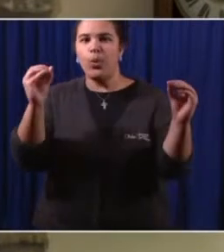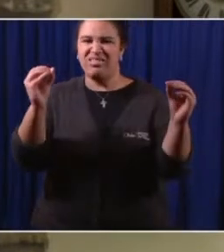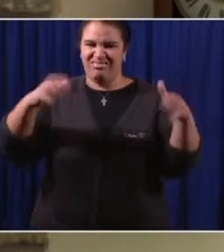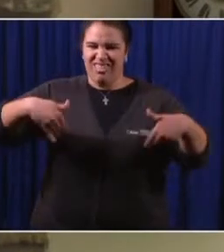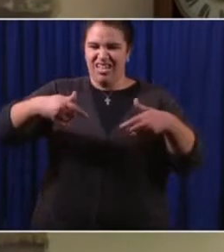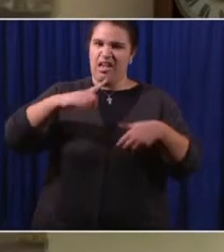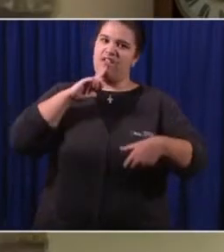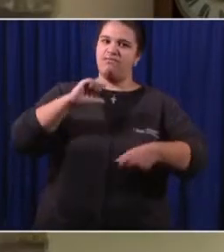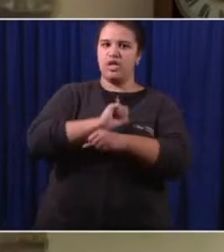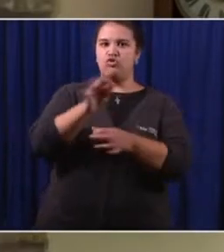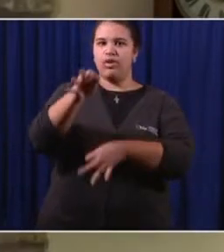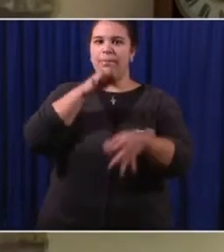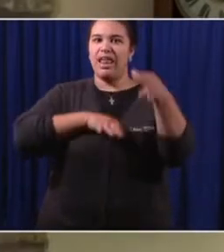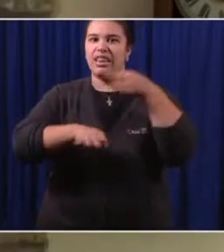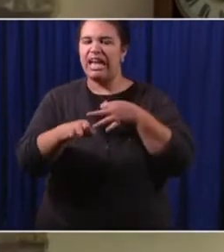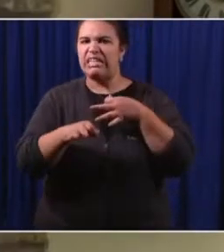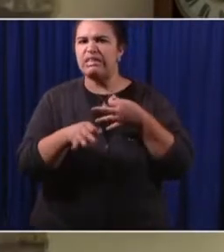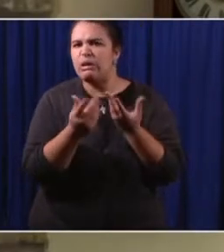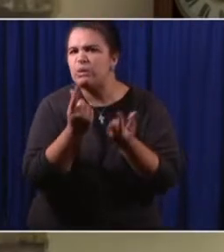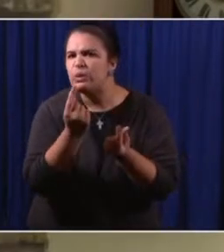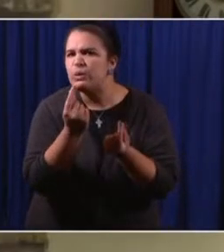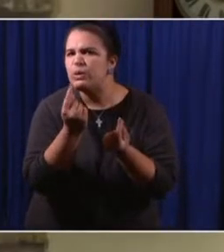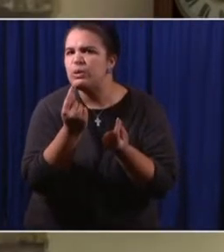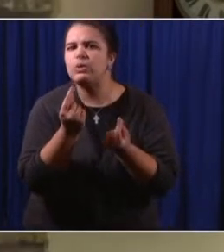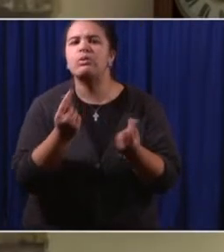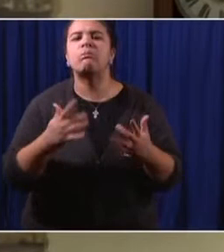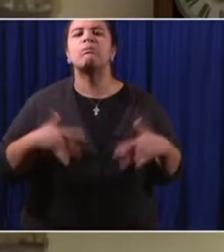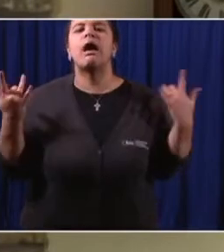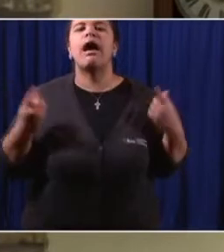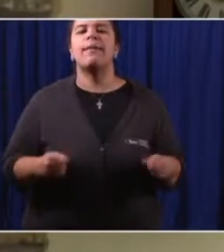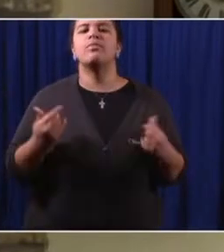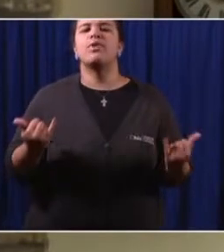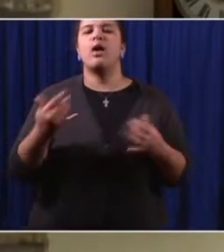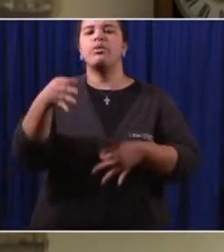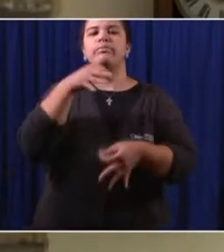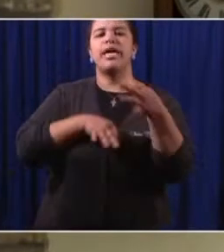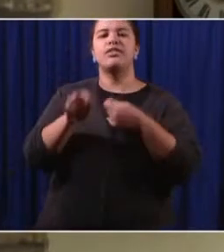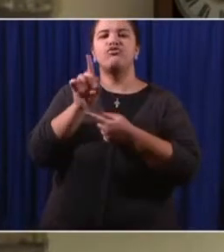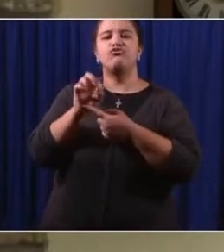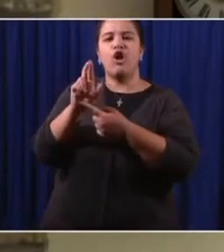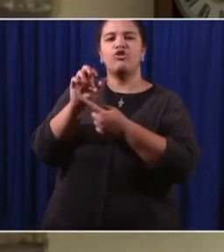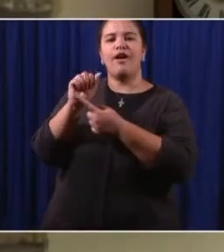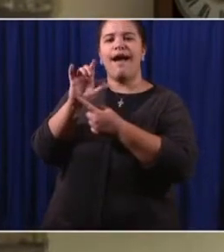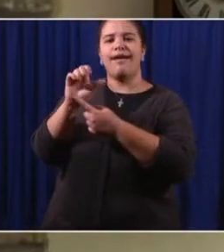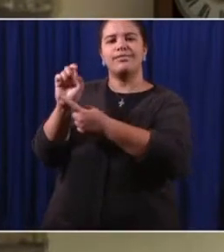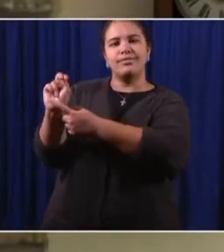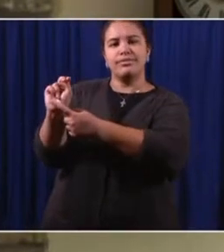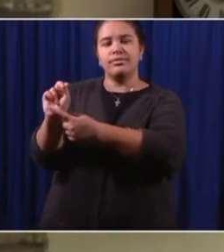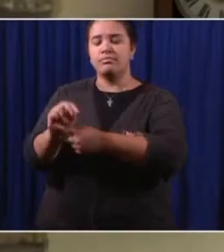Thank you very much. We are vigorously searching for that person.